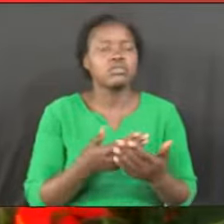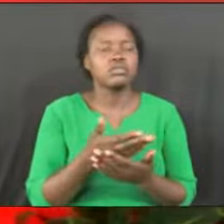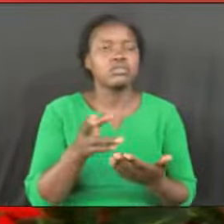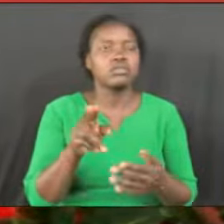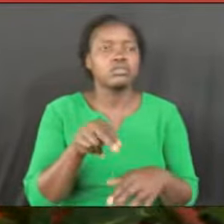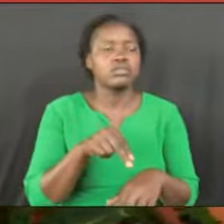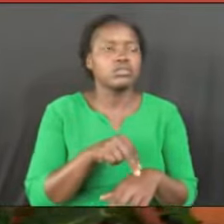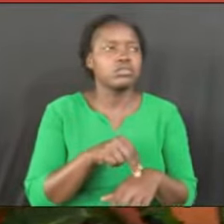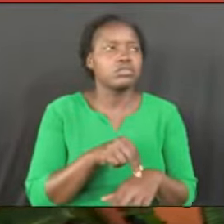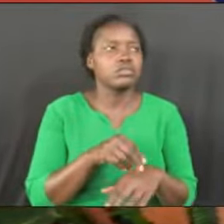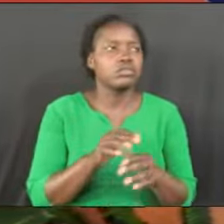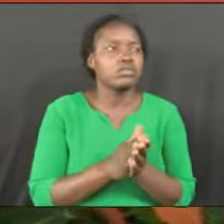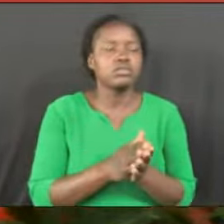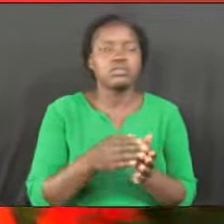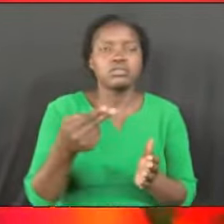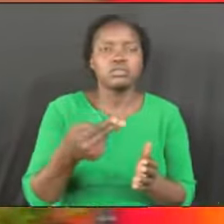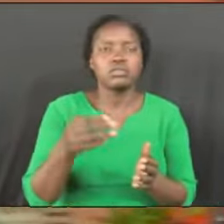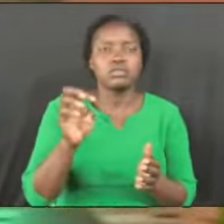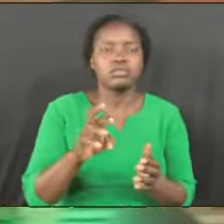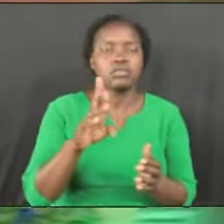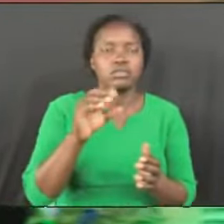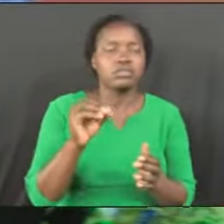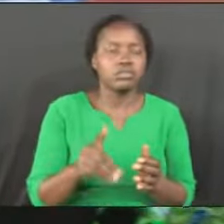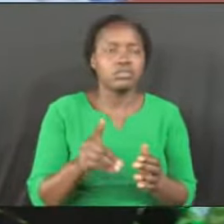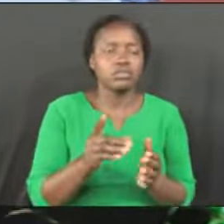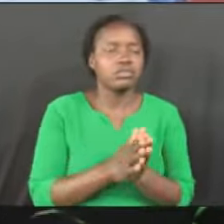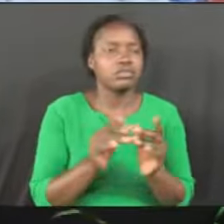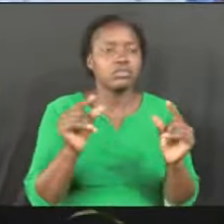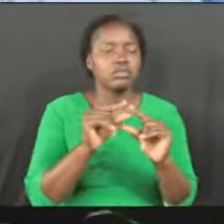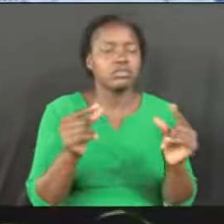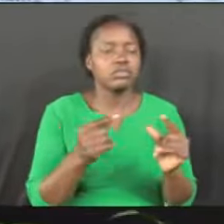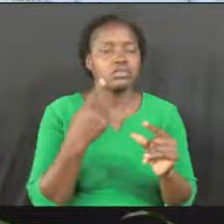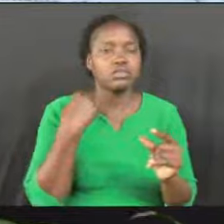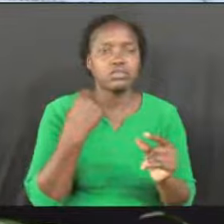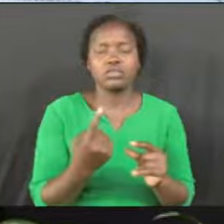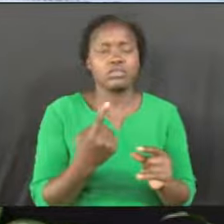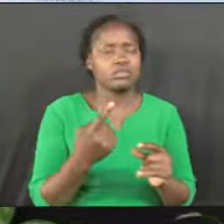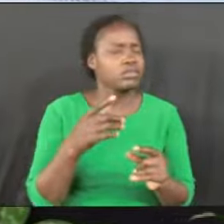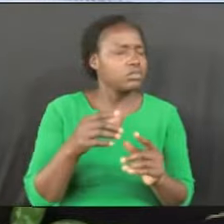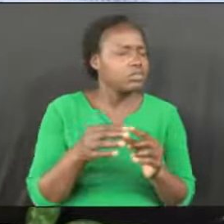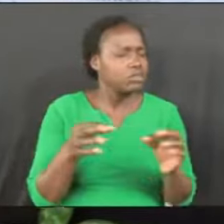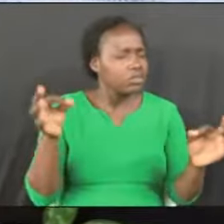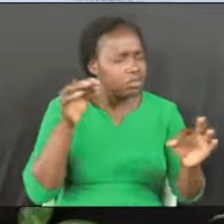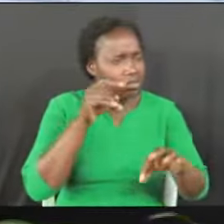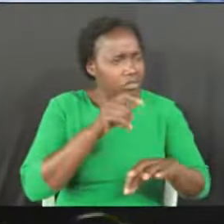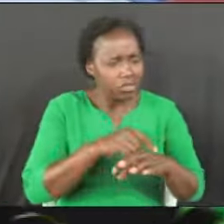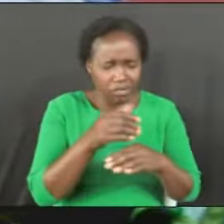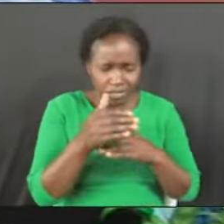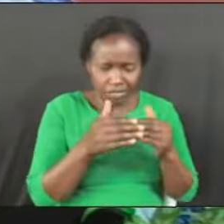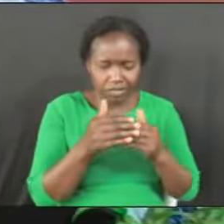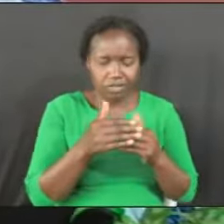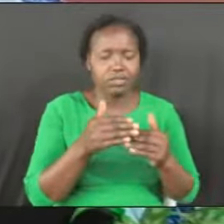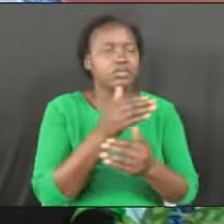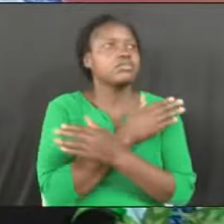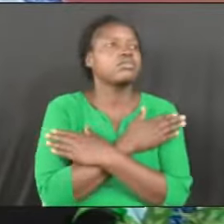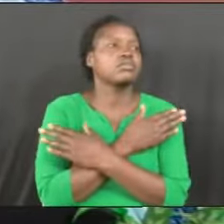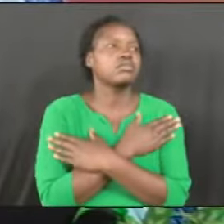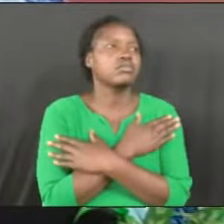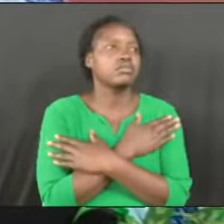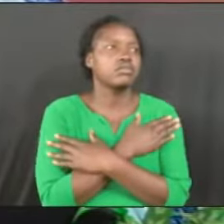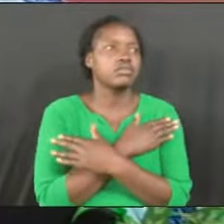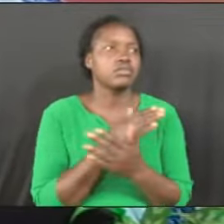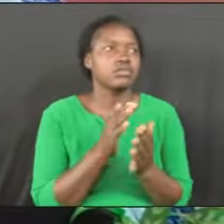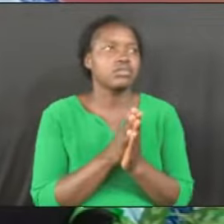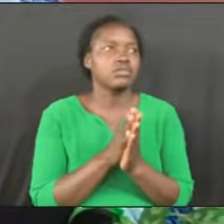Herod Agrippa number one was, for a long time, close friends